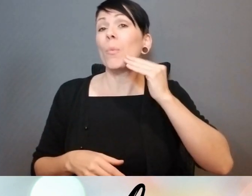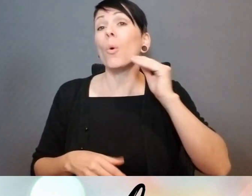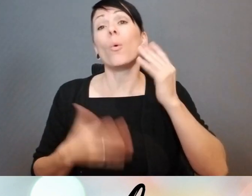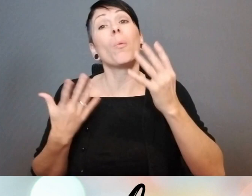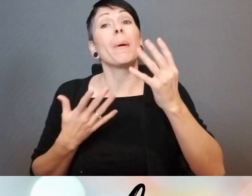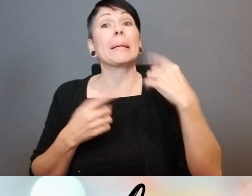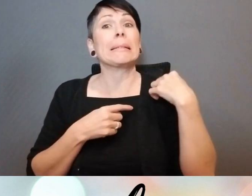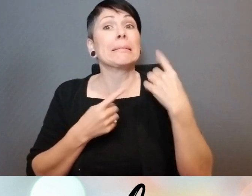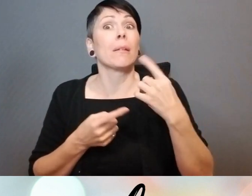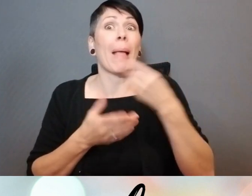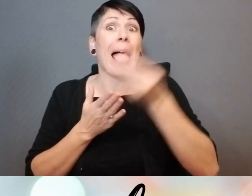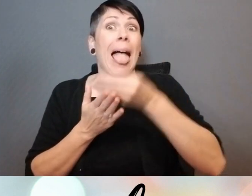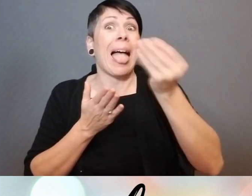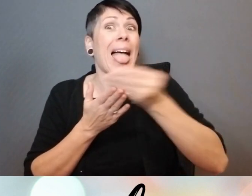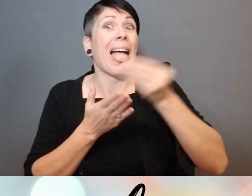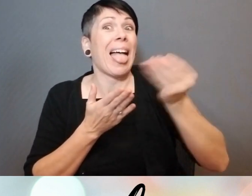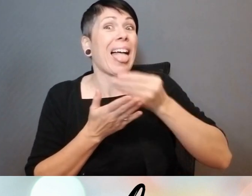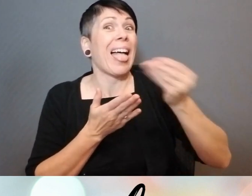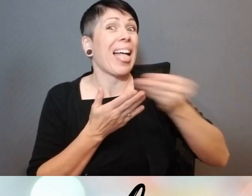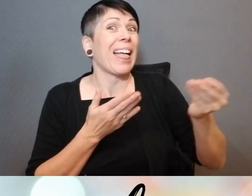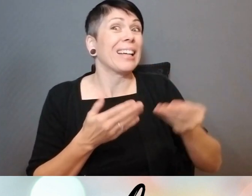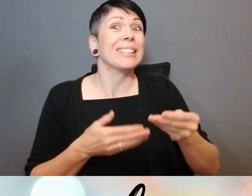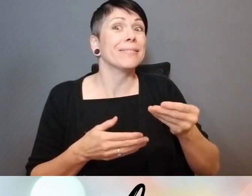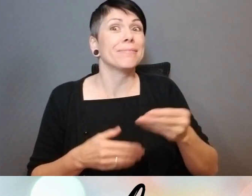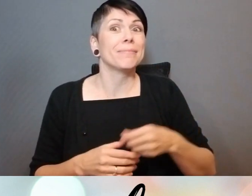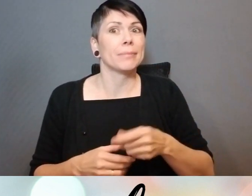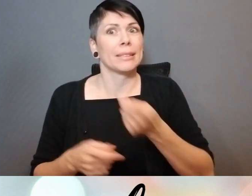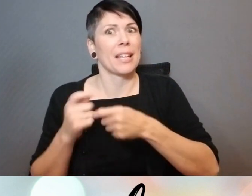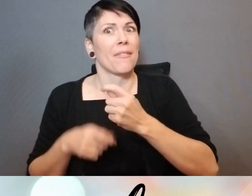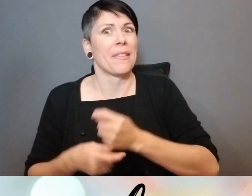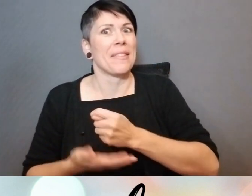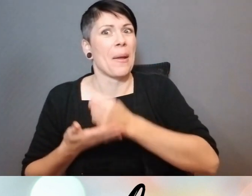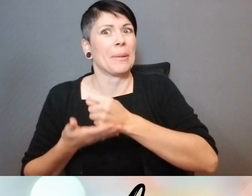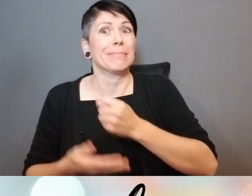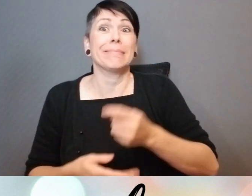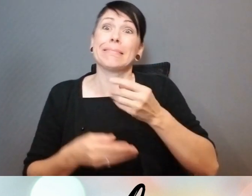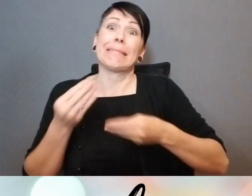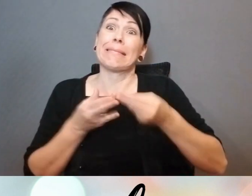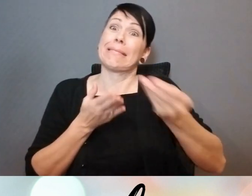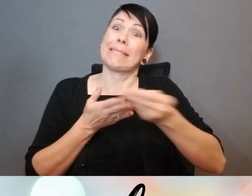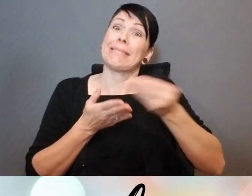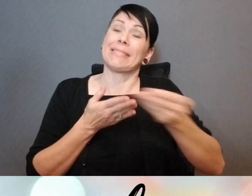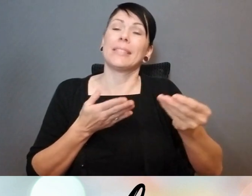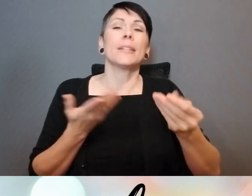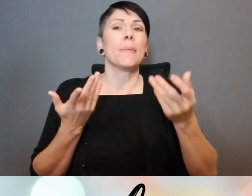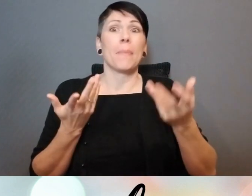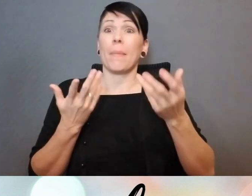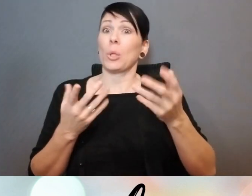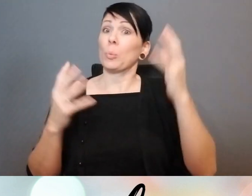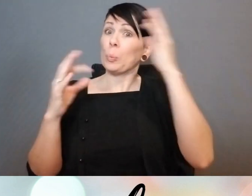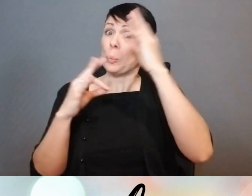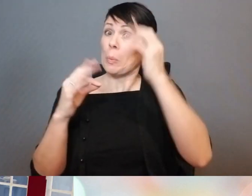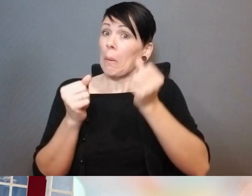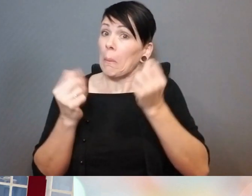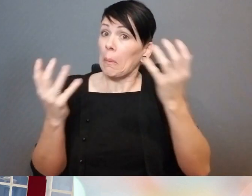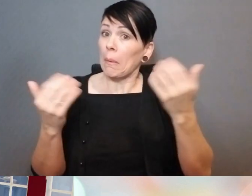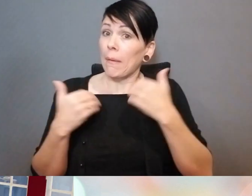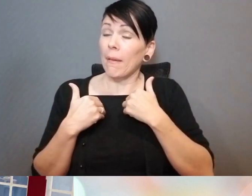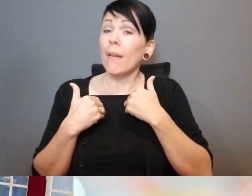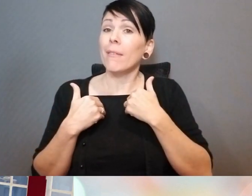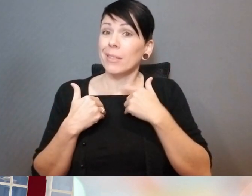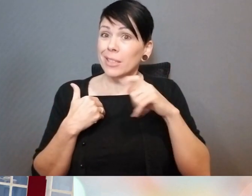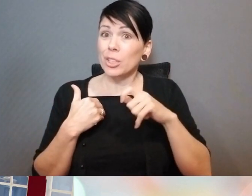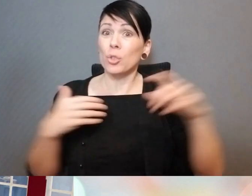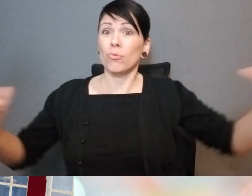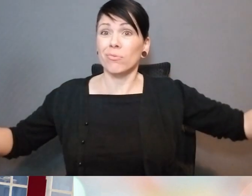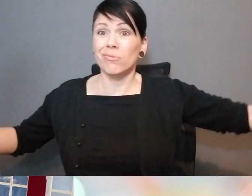therapy, you might not really have an accurate sense of how much stuff you have. And you need to get an accurate sense of it. If you have several larger